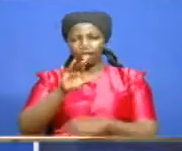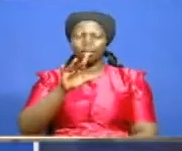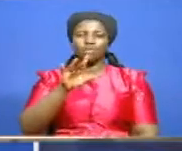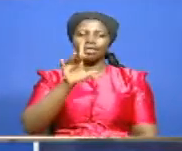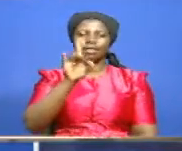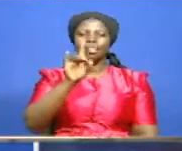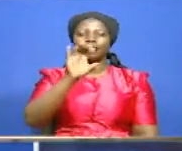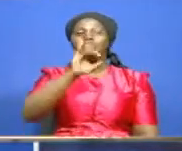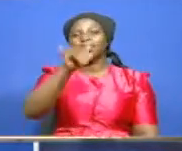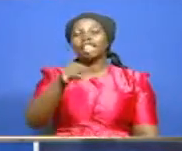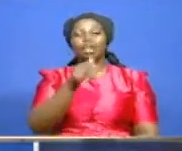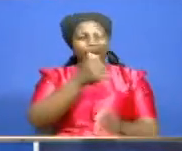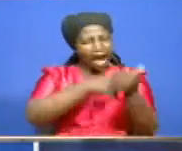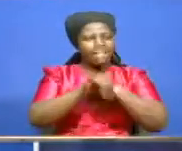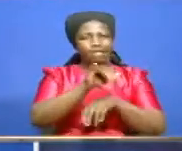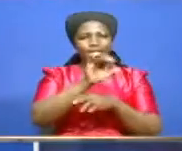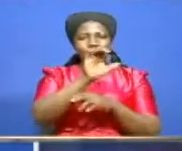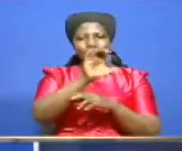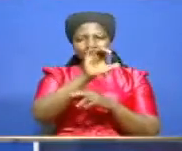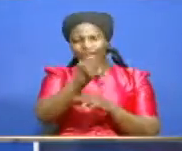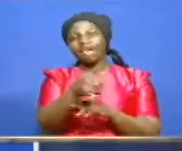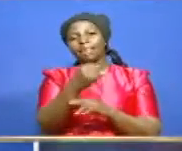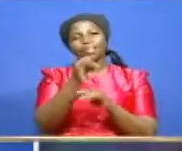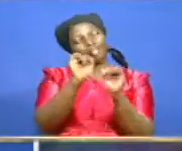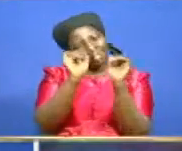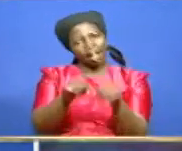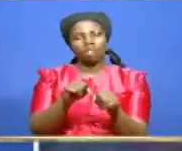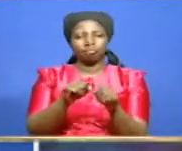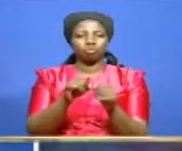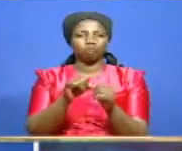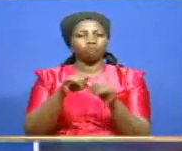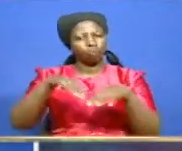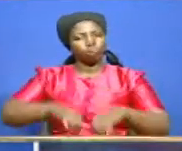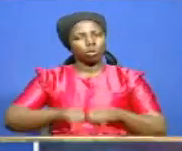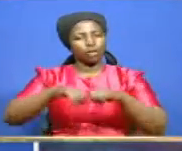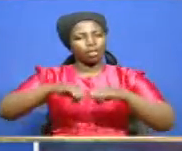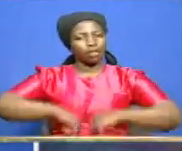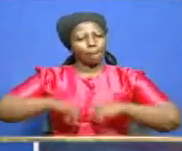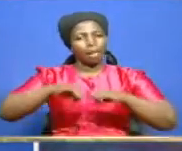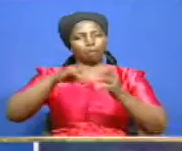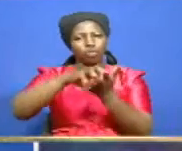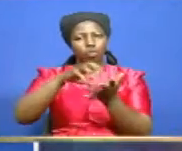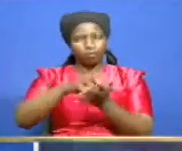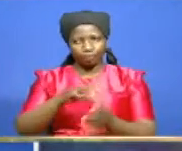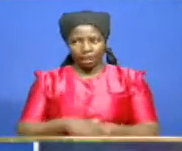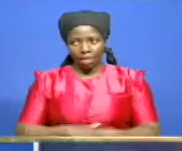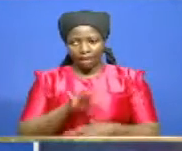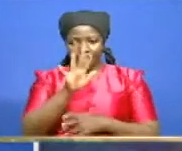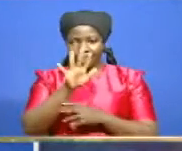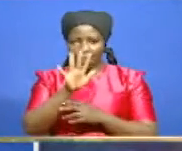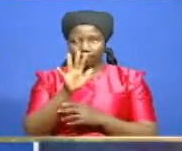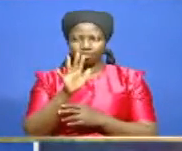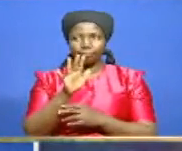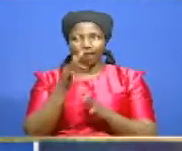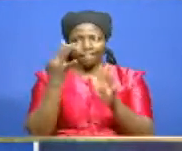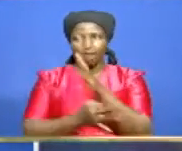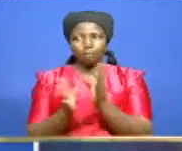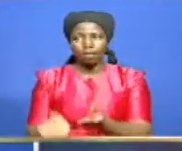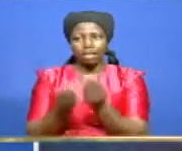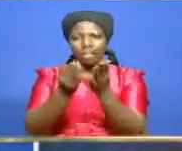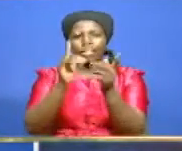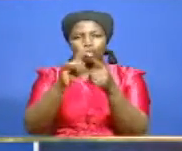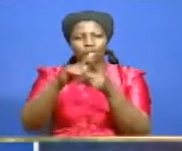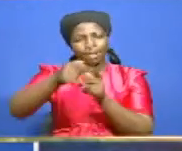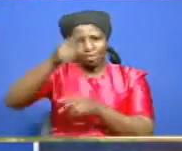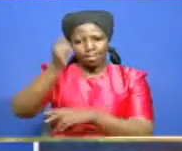Chief Justice, will concede. The file will be placed before a vacation judge, Justice Weldon Korir, for